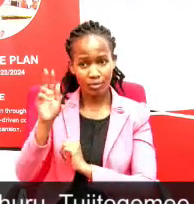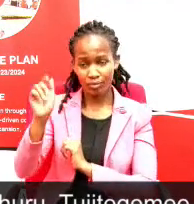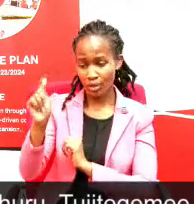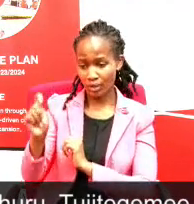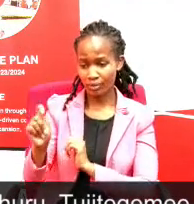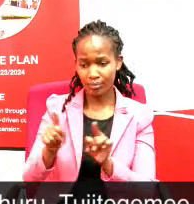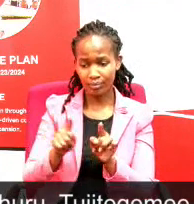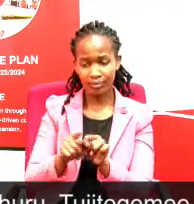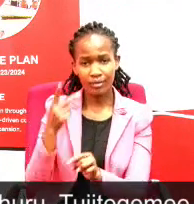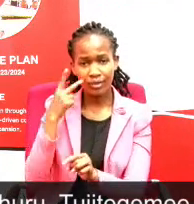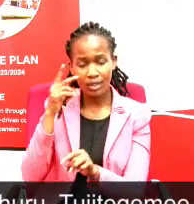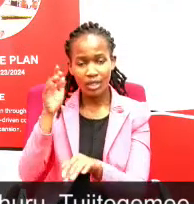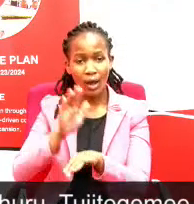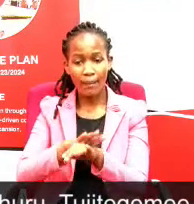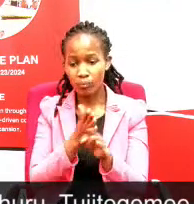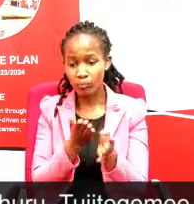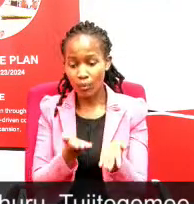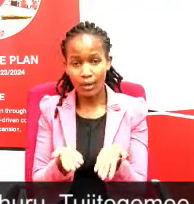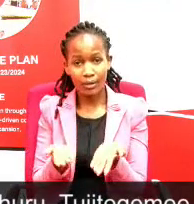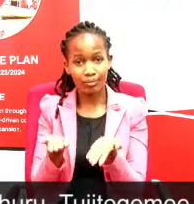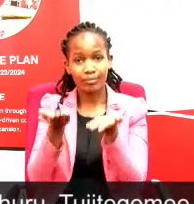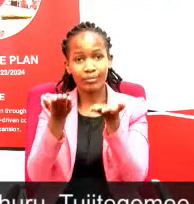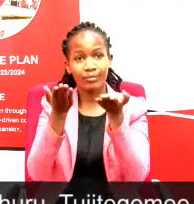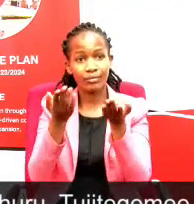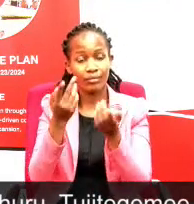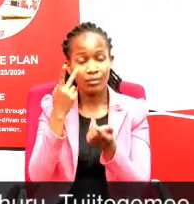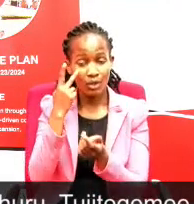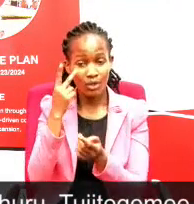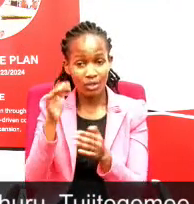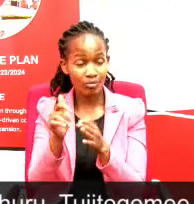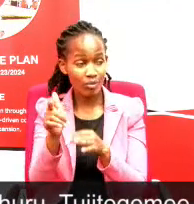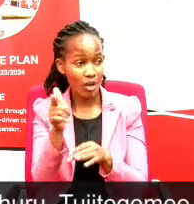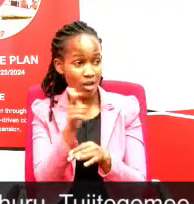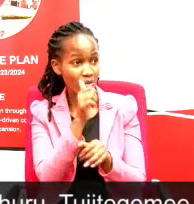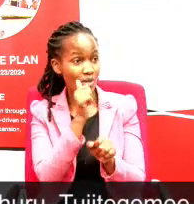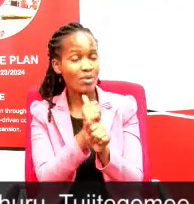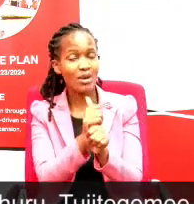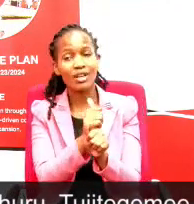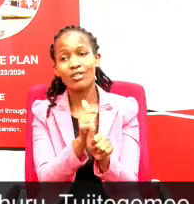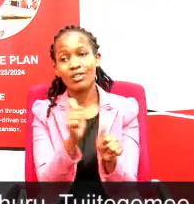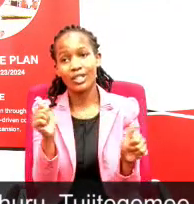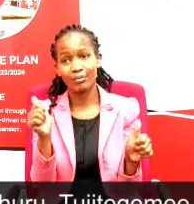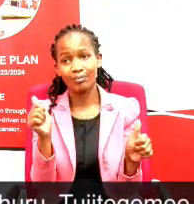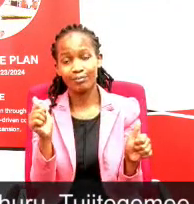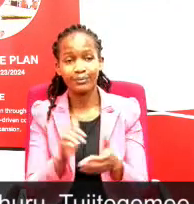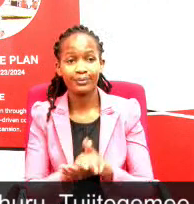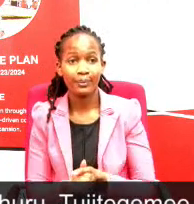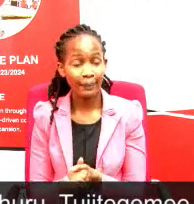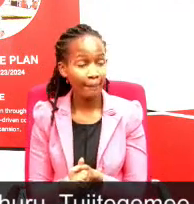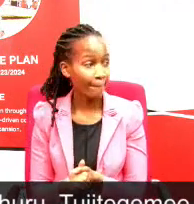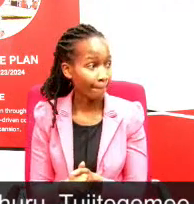refunds, and we've seen a good improvement. I think we saw it on the video. That's been working well.